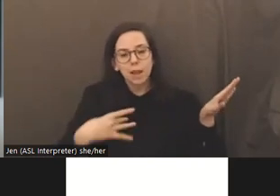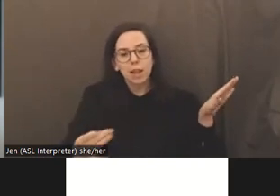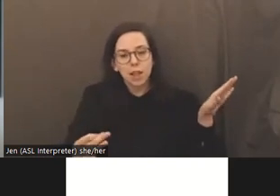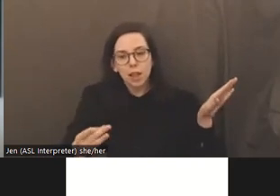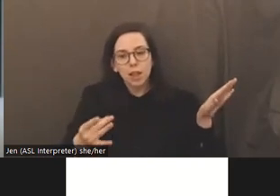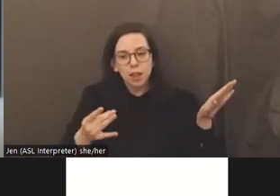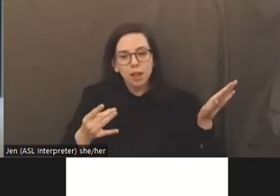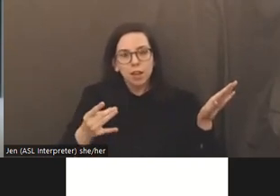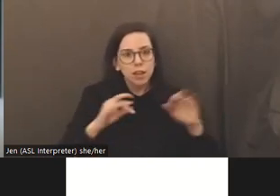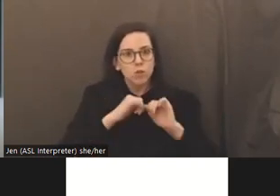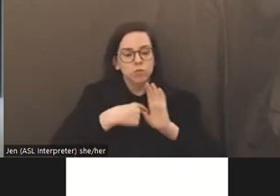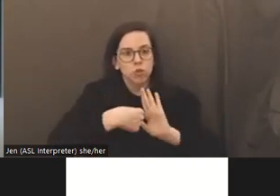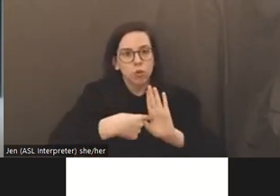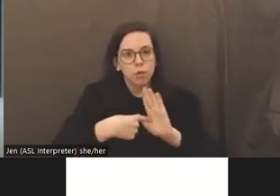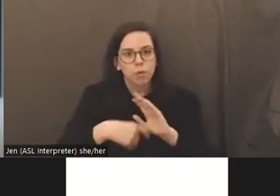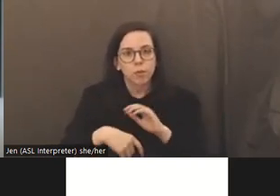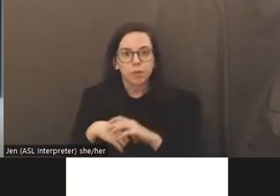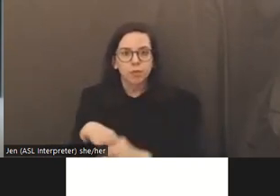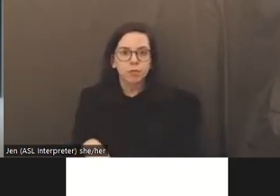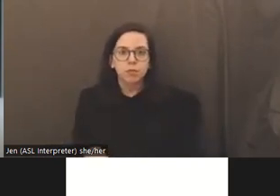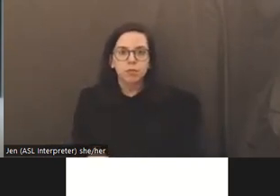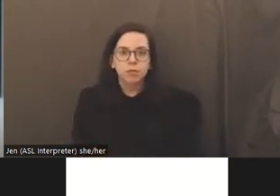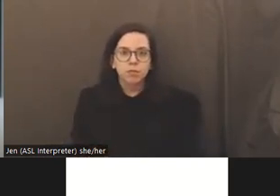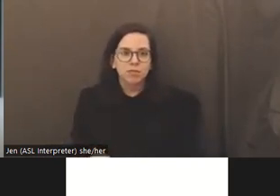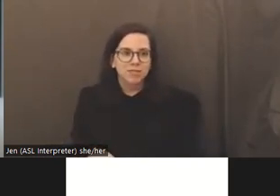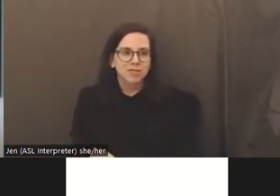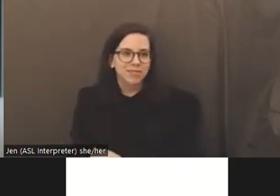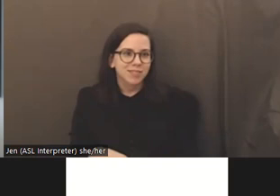it's displayed. All Stephanie right there.